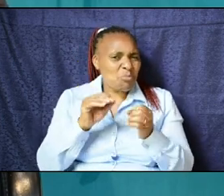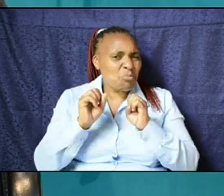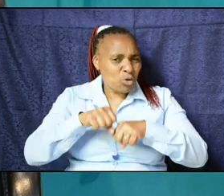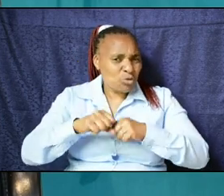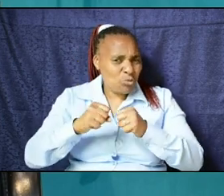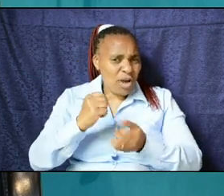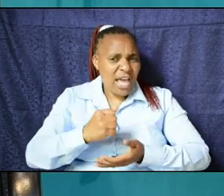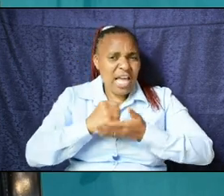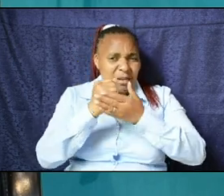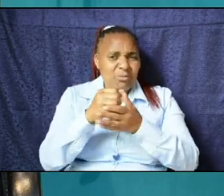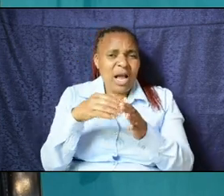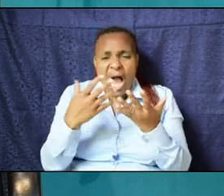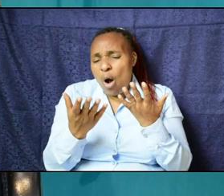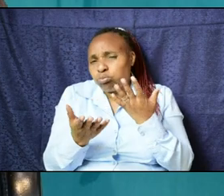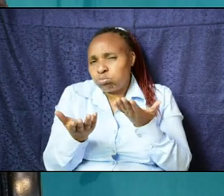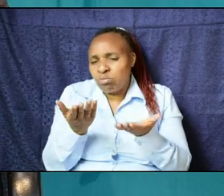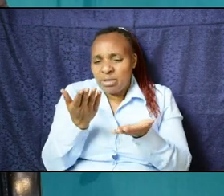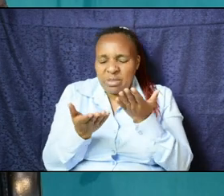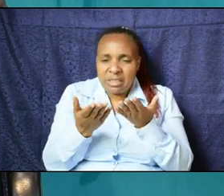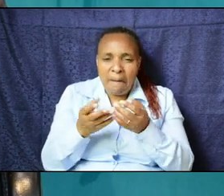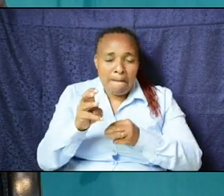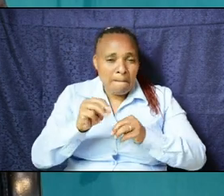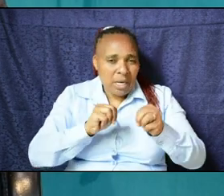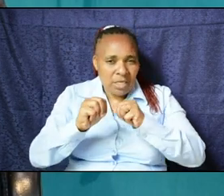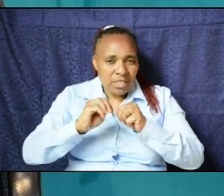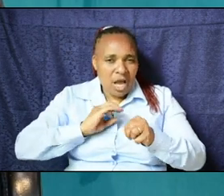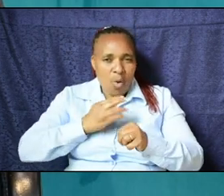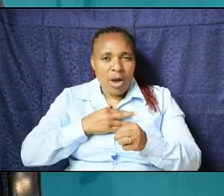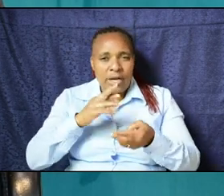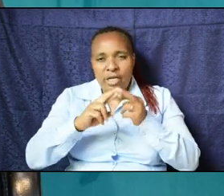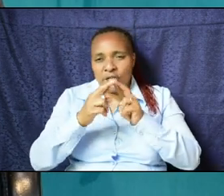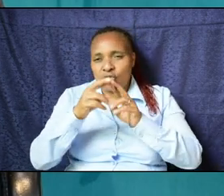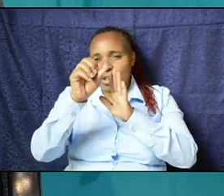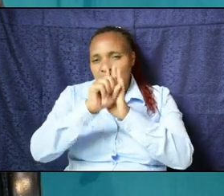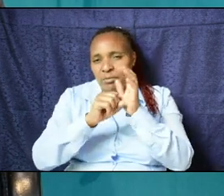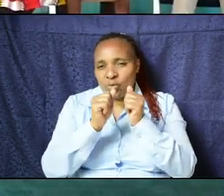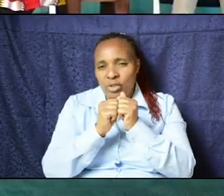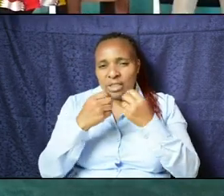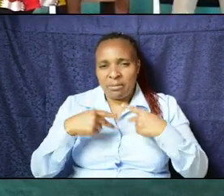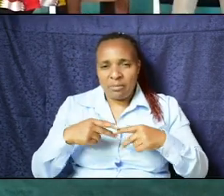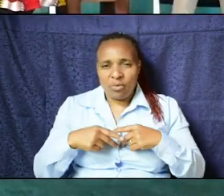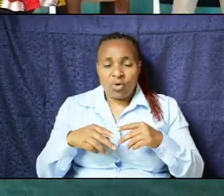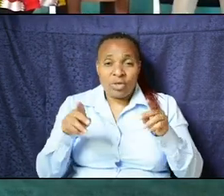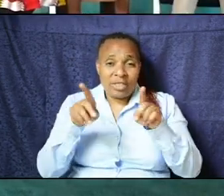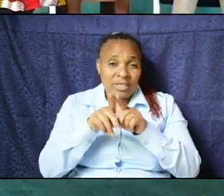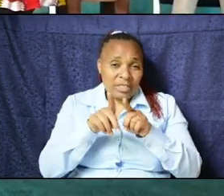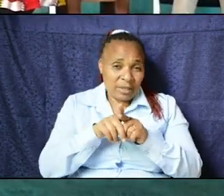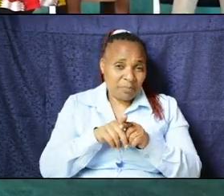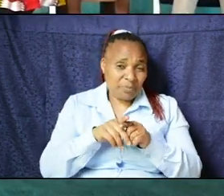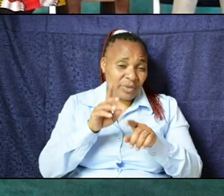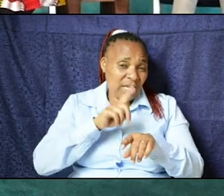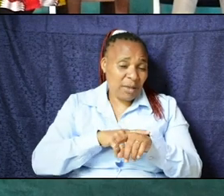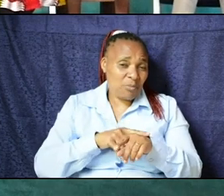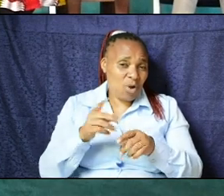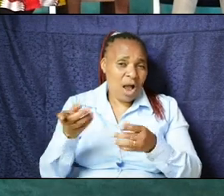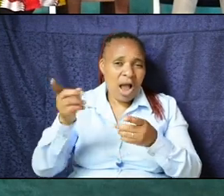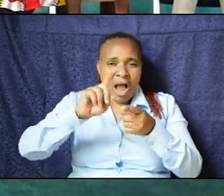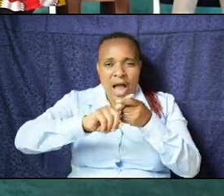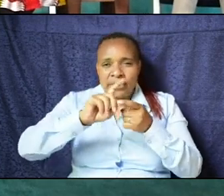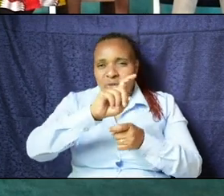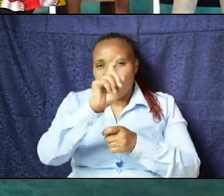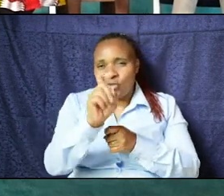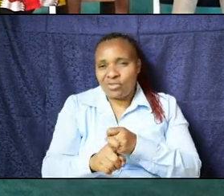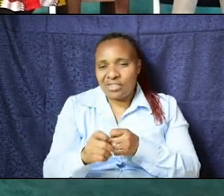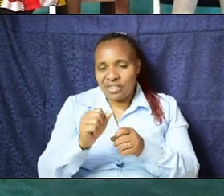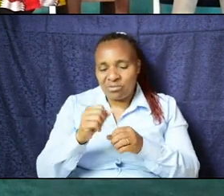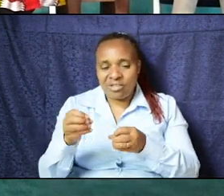in terms of how we can relate or manage our relationship with other people. Yes, true. And also that can also add to the question again. Probably someone can also